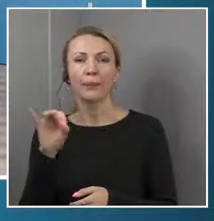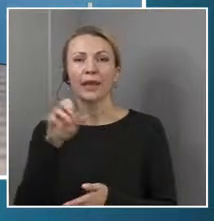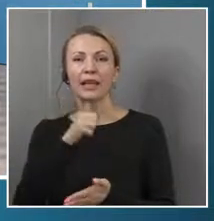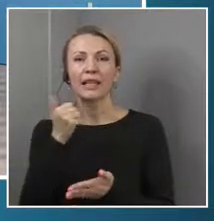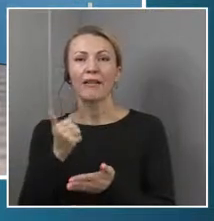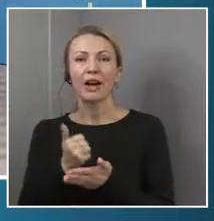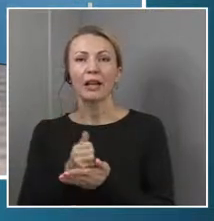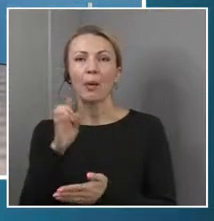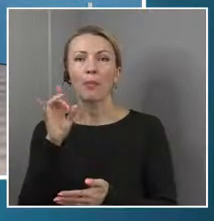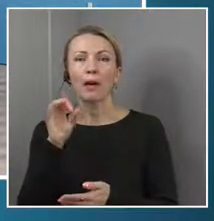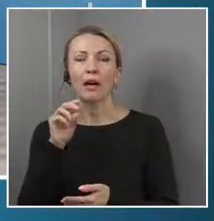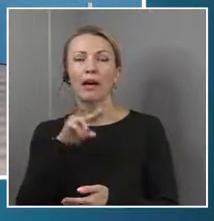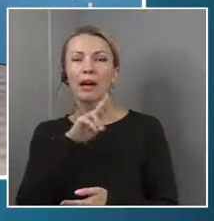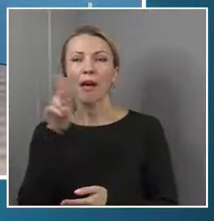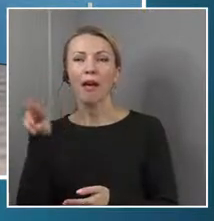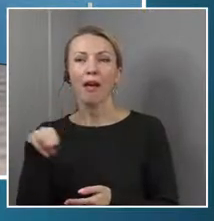Altman,